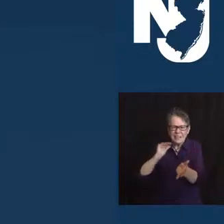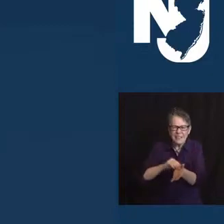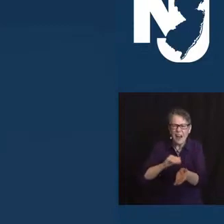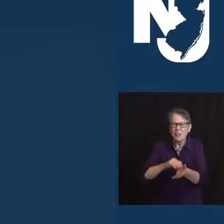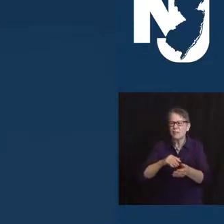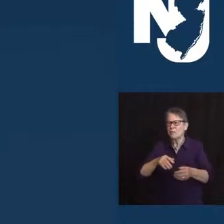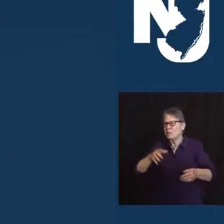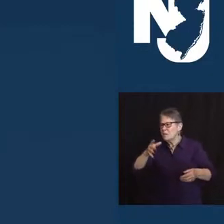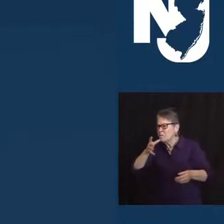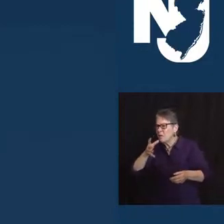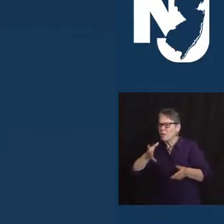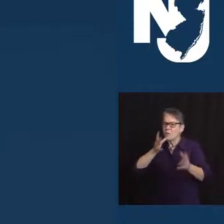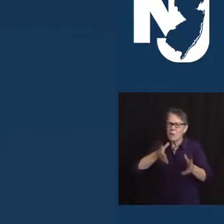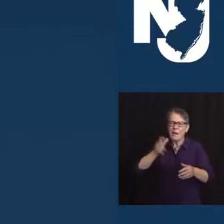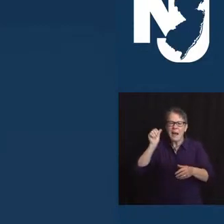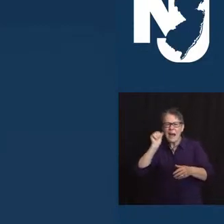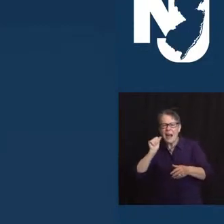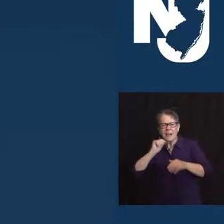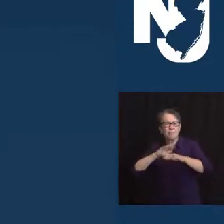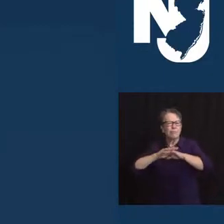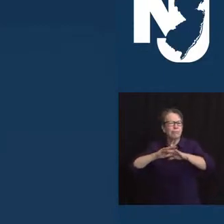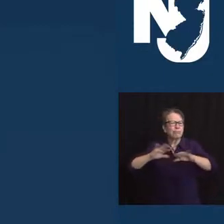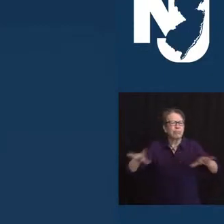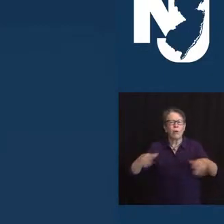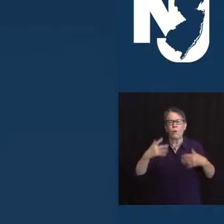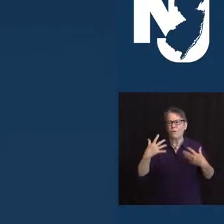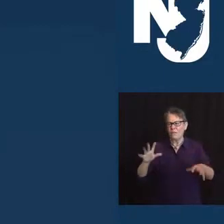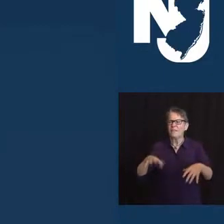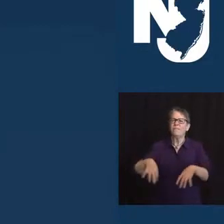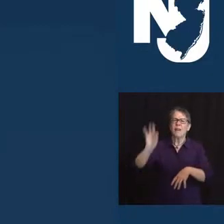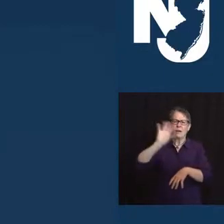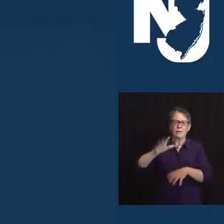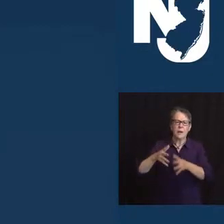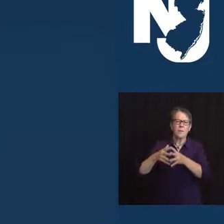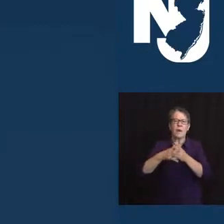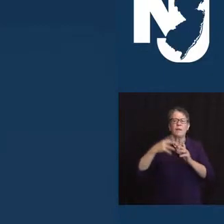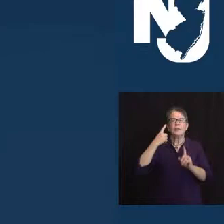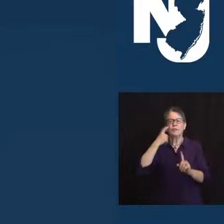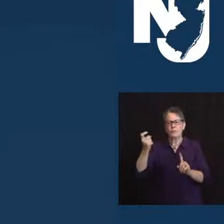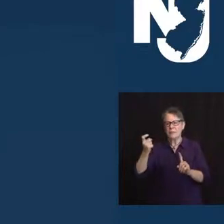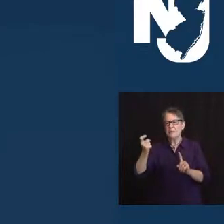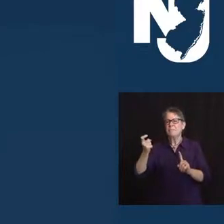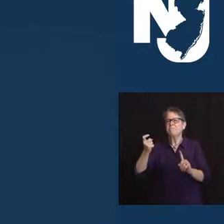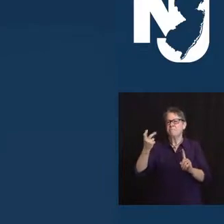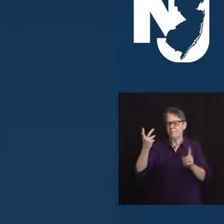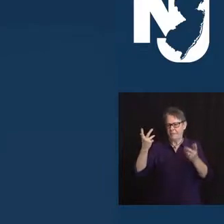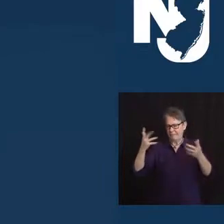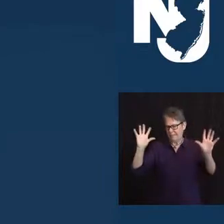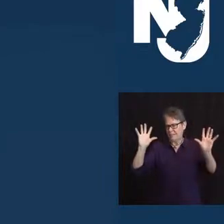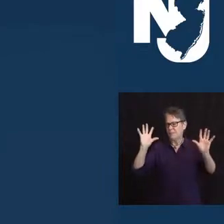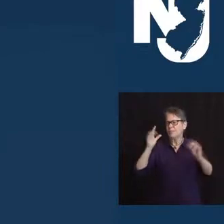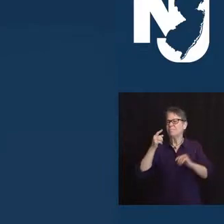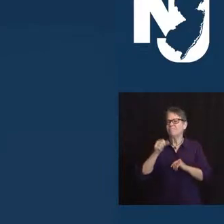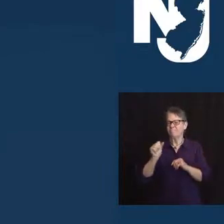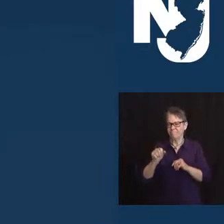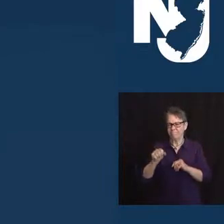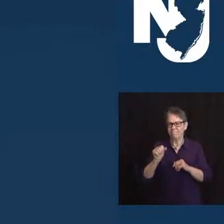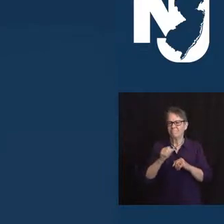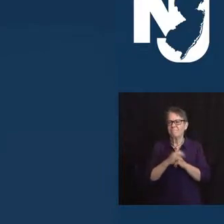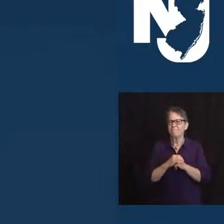Ridgewood community, we hope Dr. Chowdhury would say she found hers in New Jersey, and may God bless her